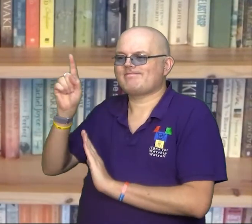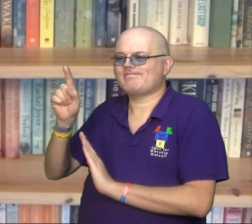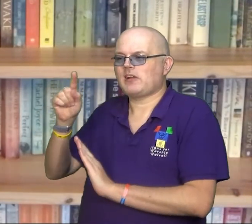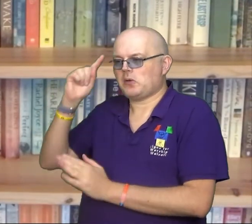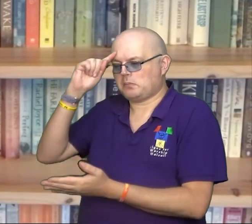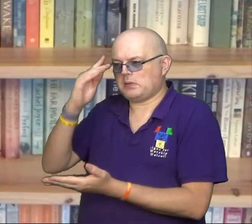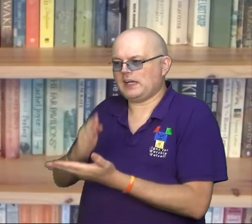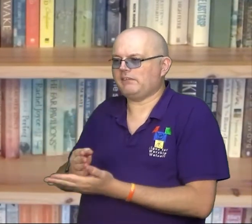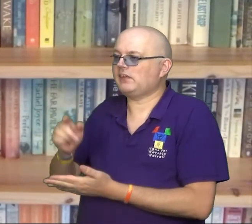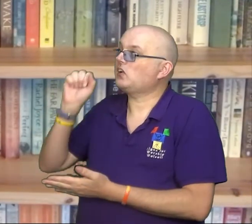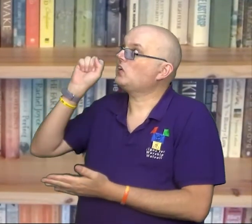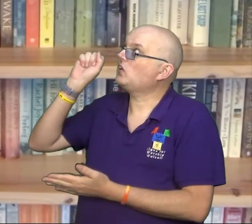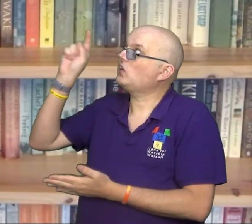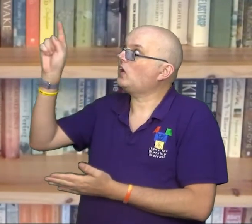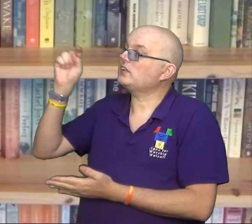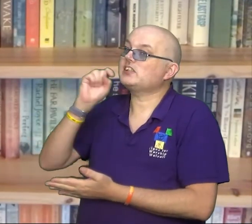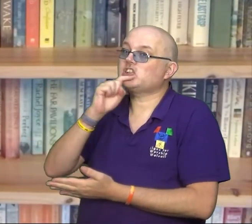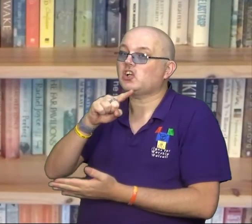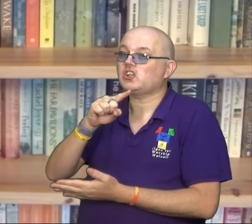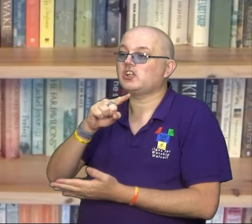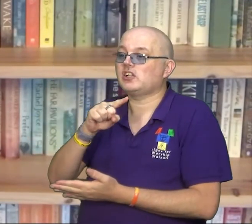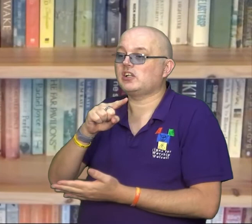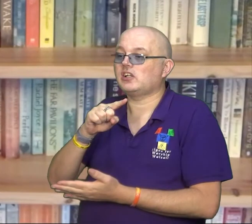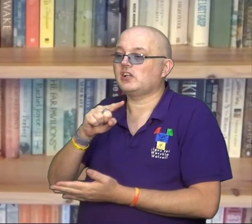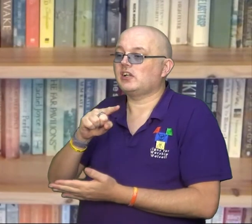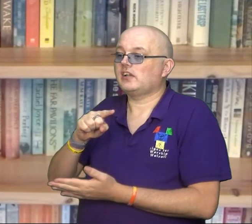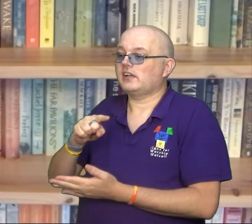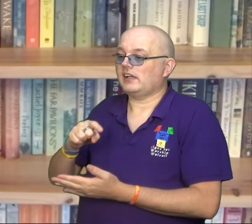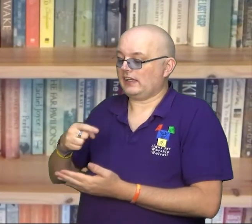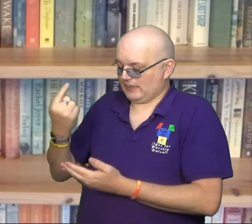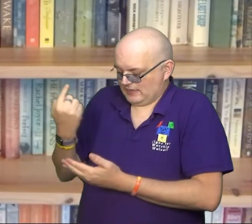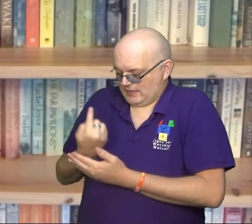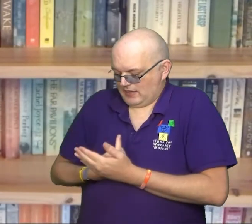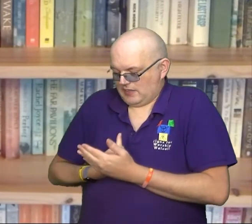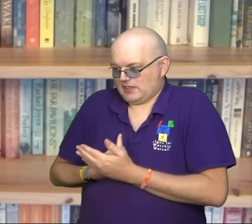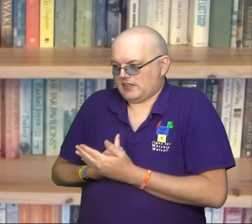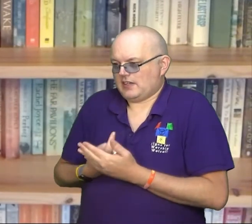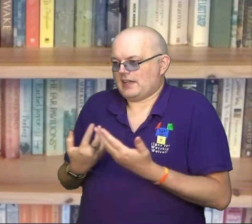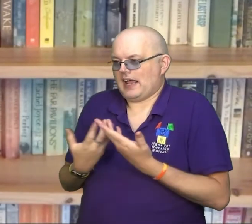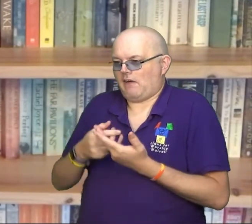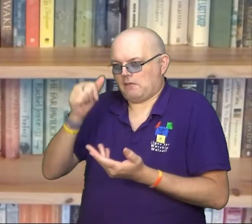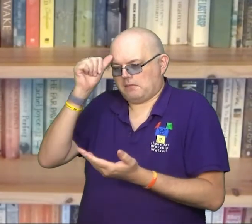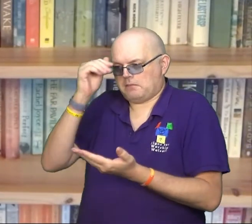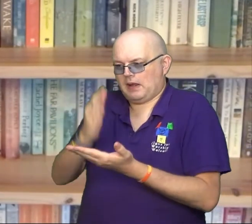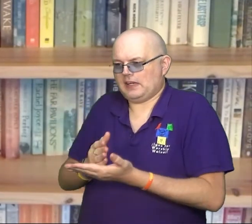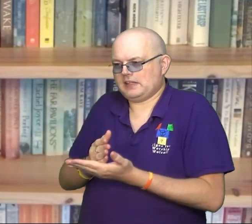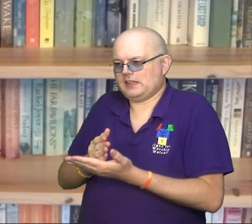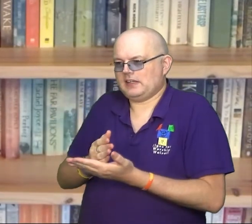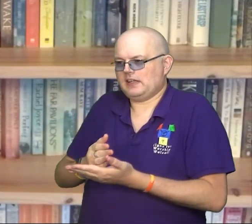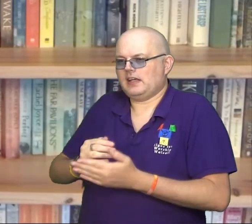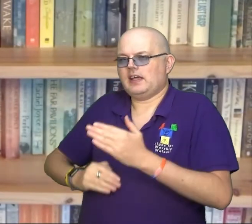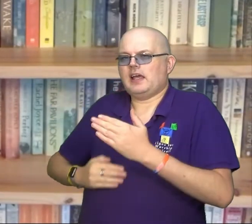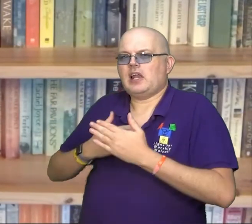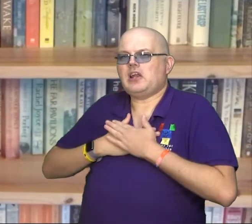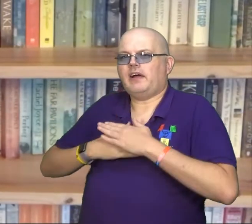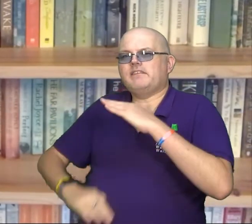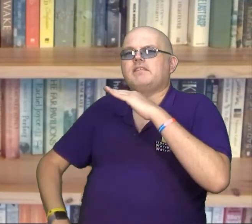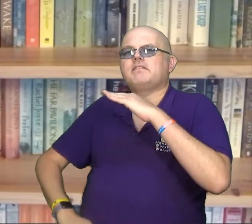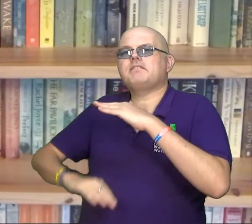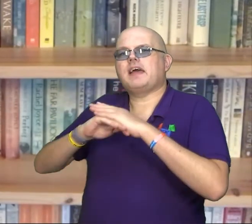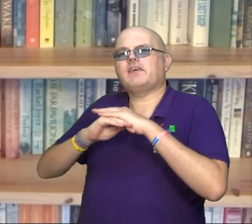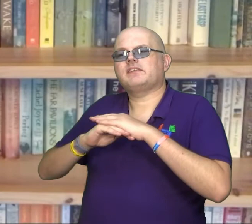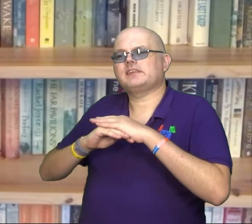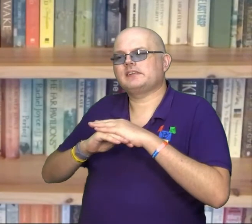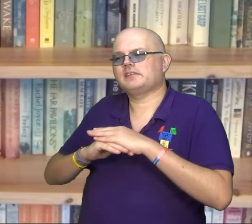named. We believe in God the Son, who lives in our hearts through faith and fills